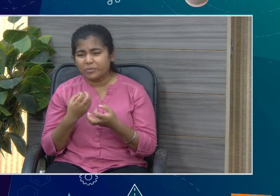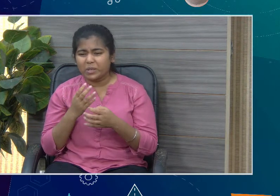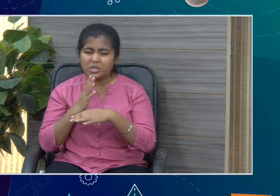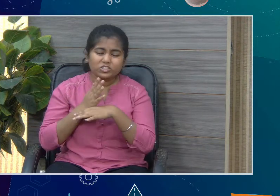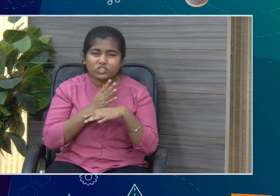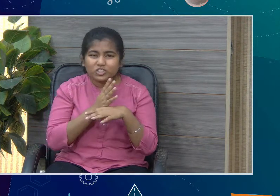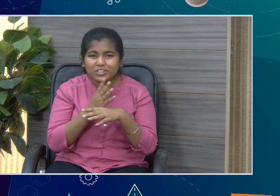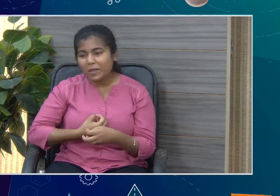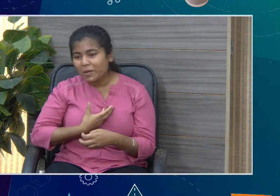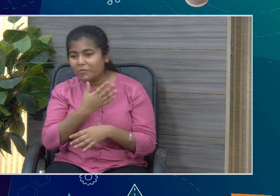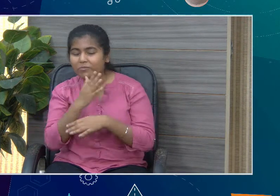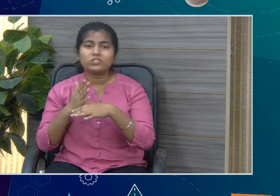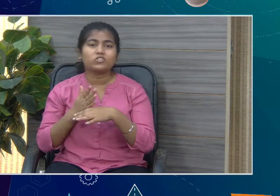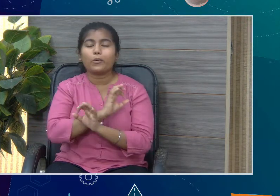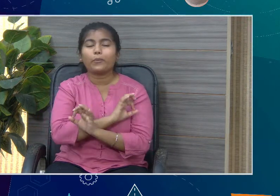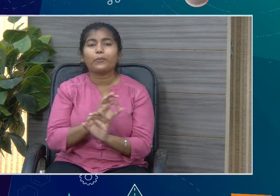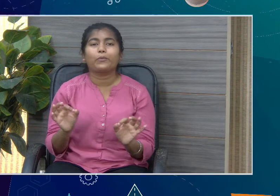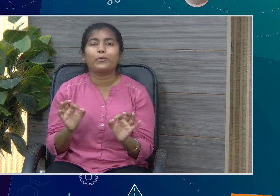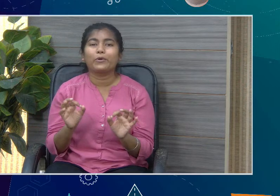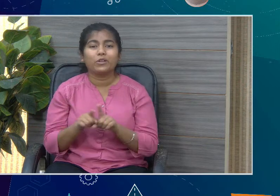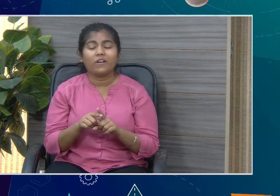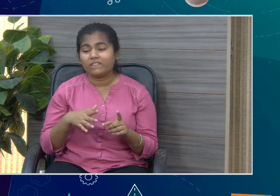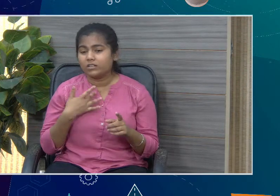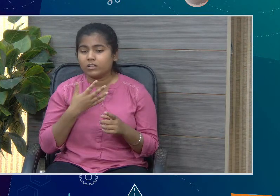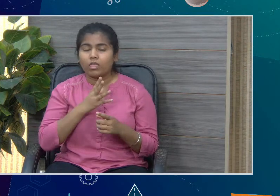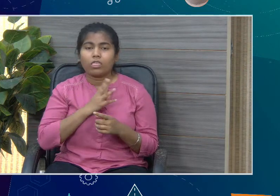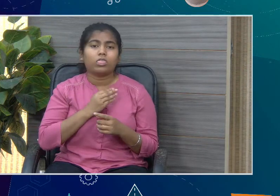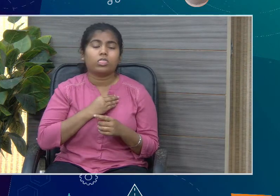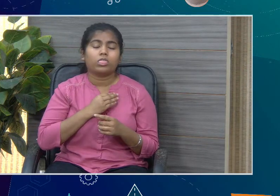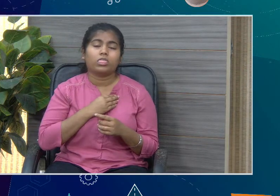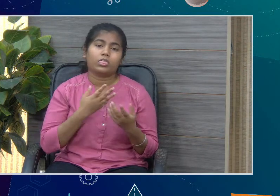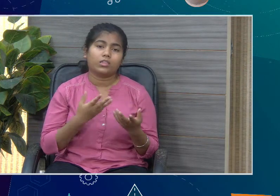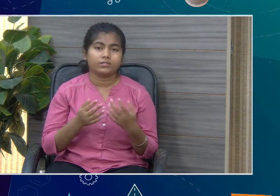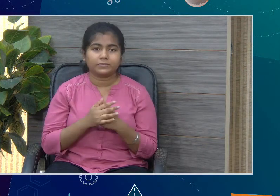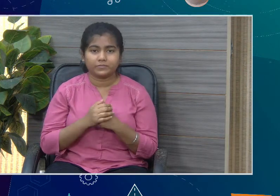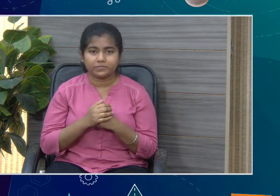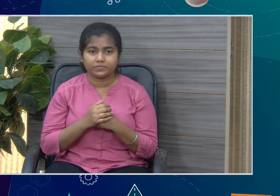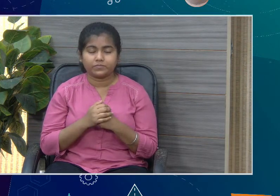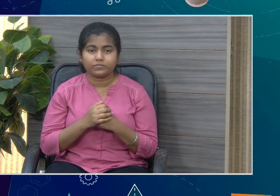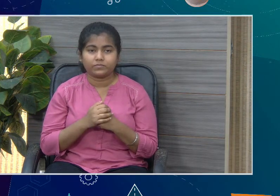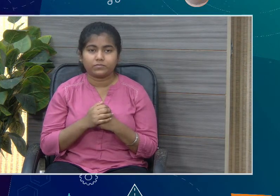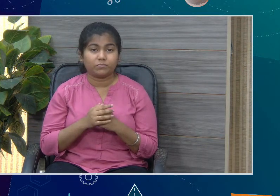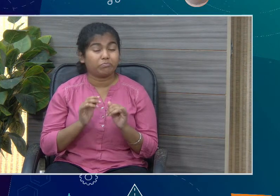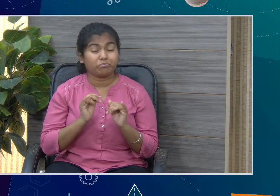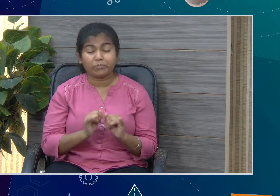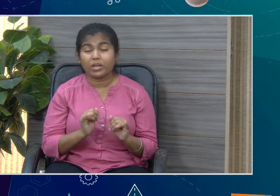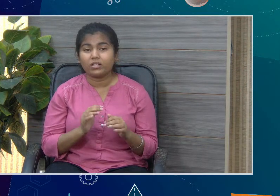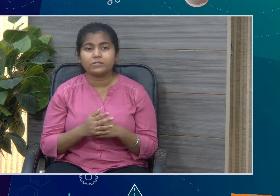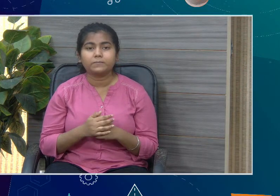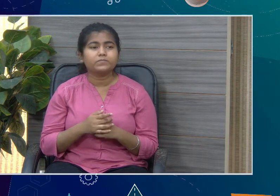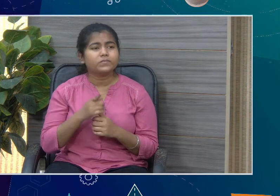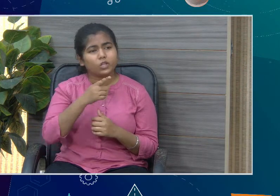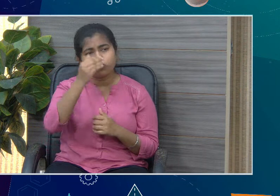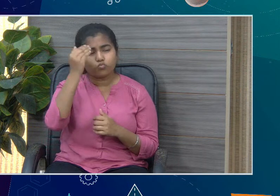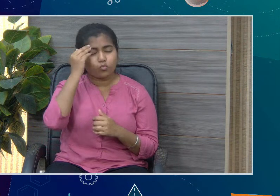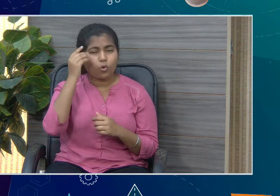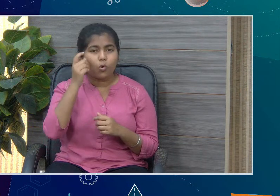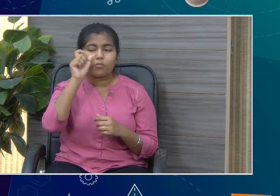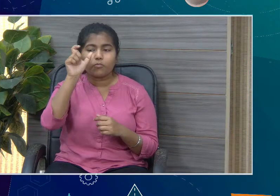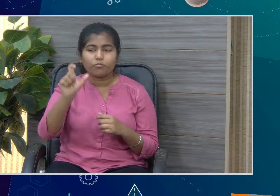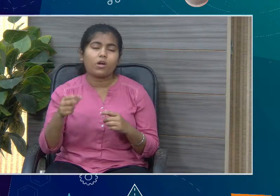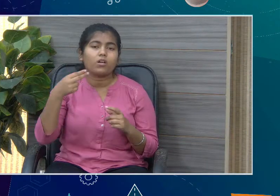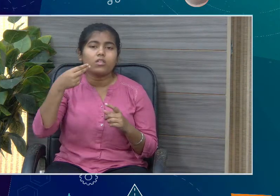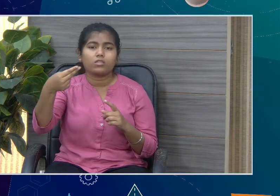So it is actually very scary. And Robinson, you know, Robinson had